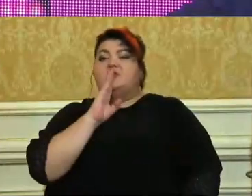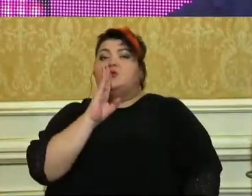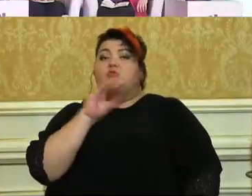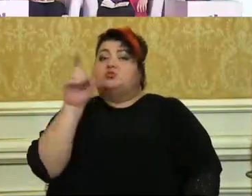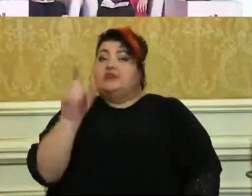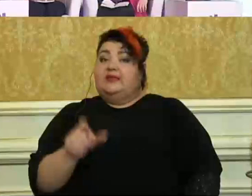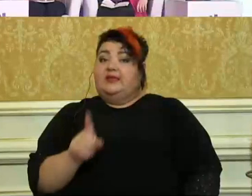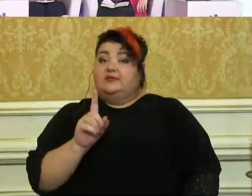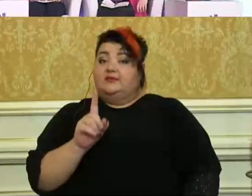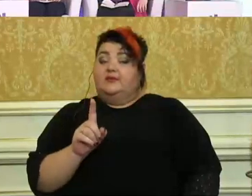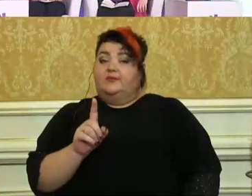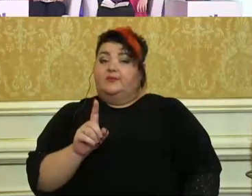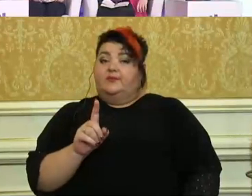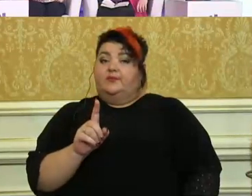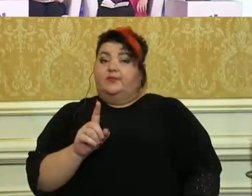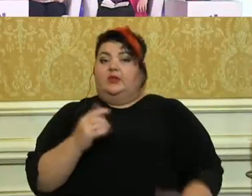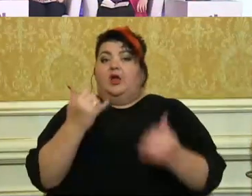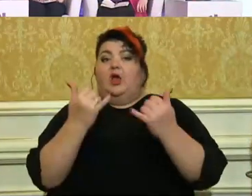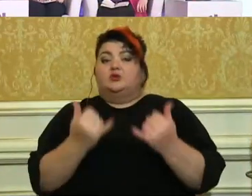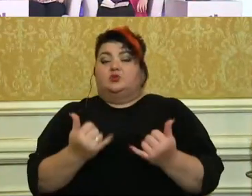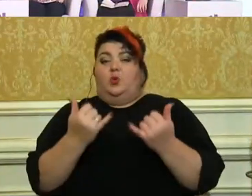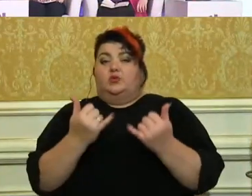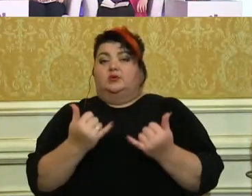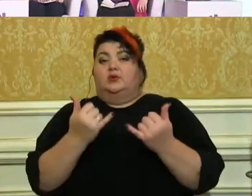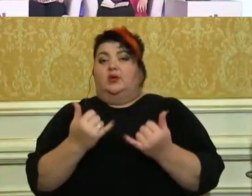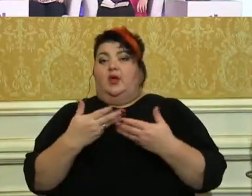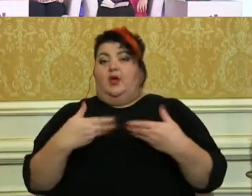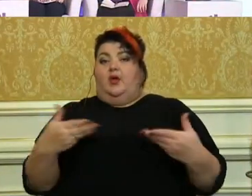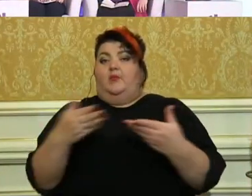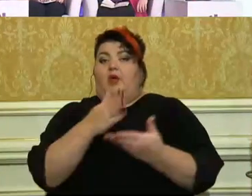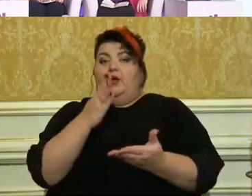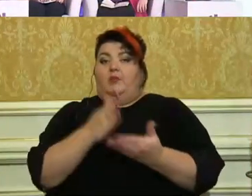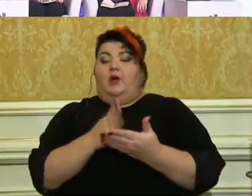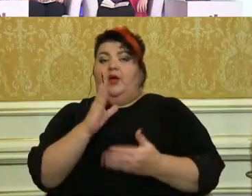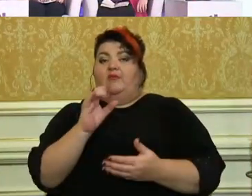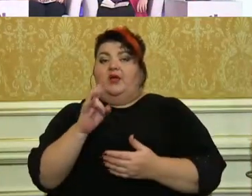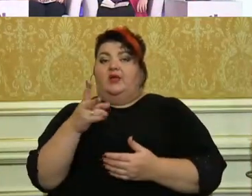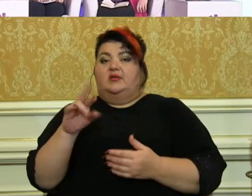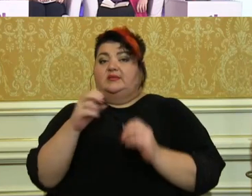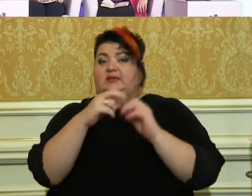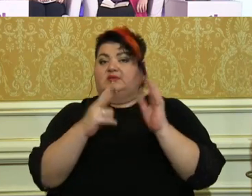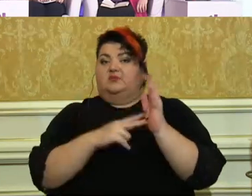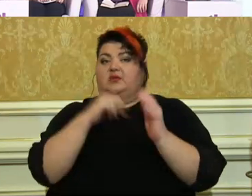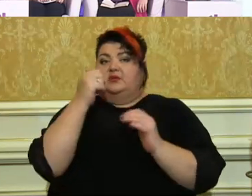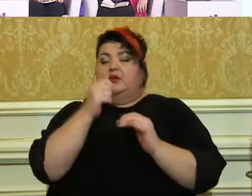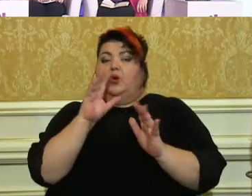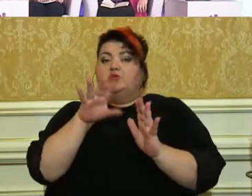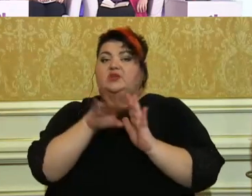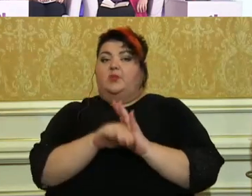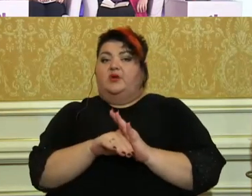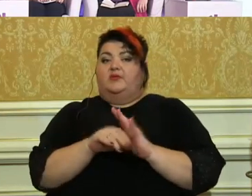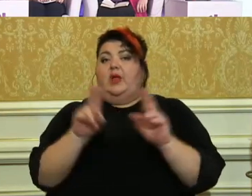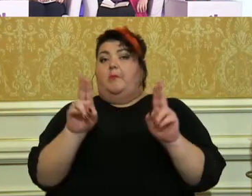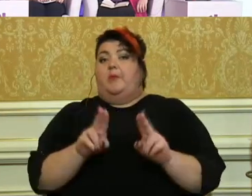understanding. So we do have the term she student and he student so well from the September